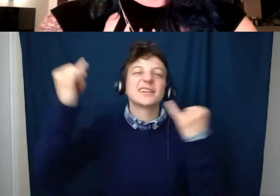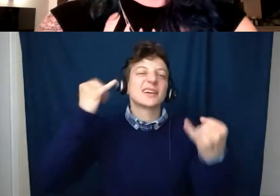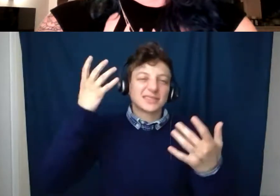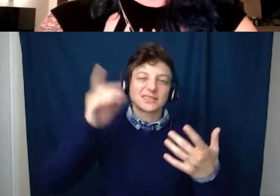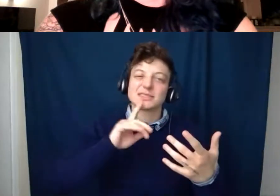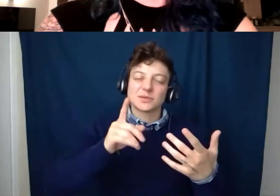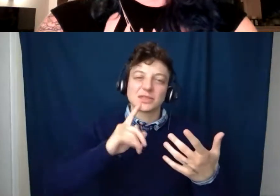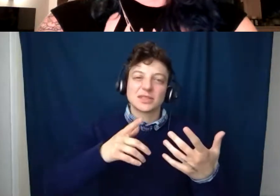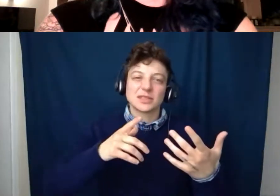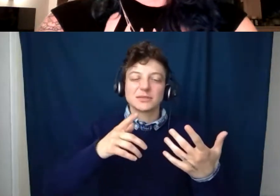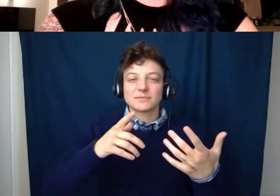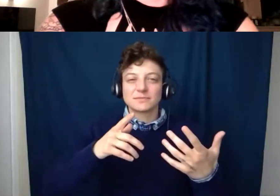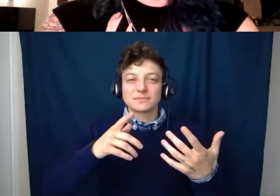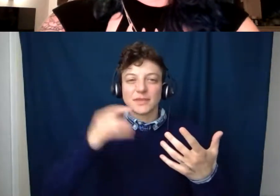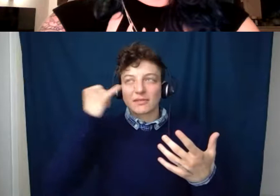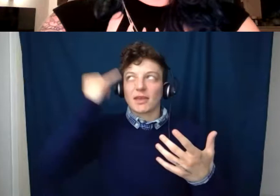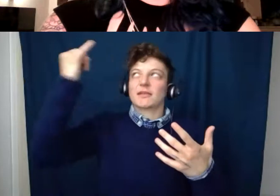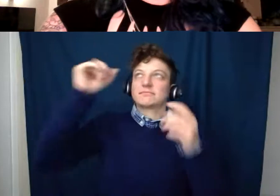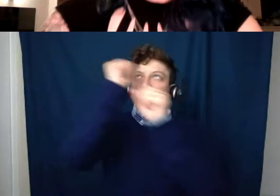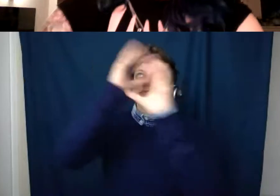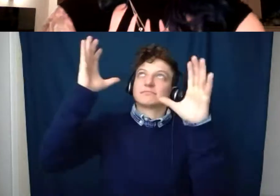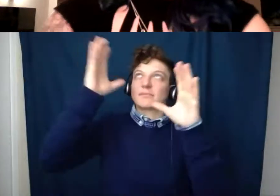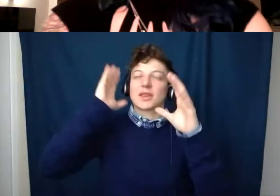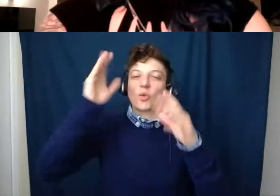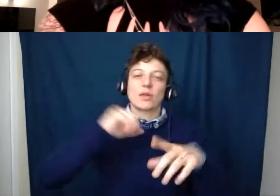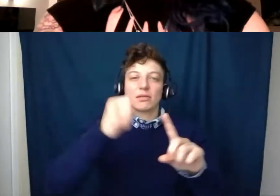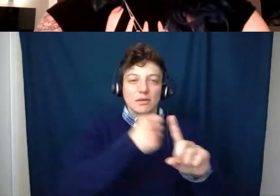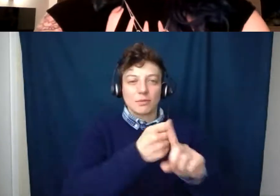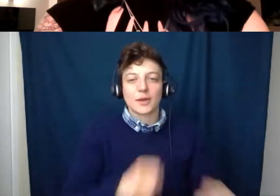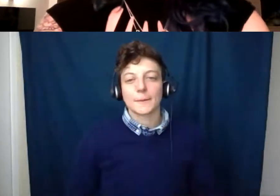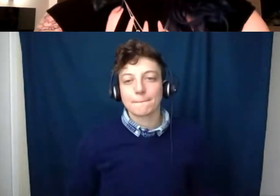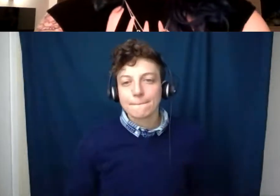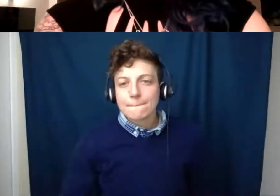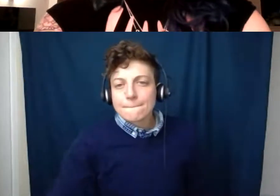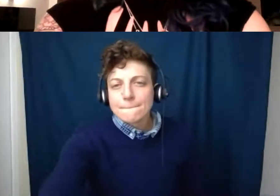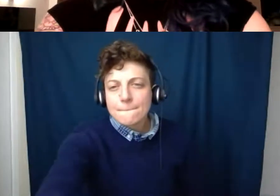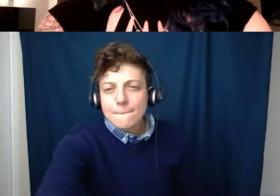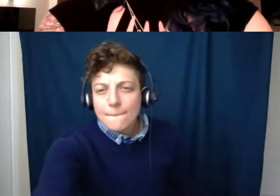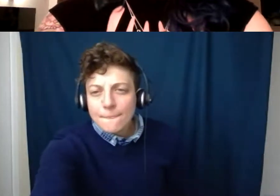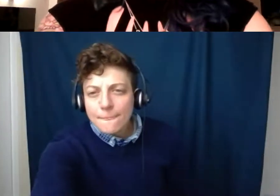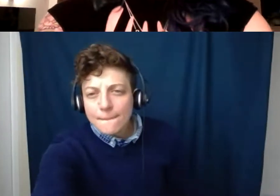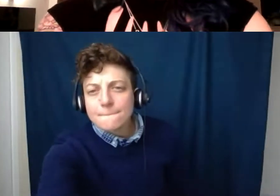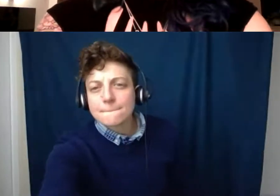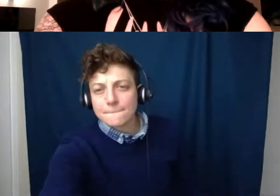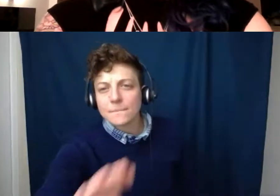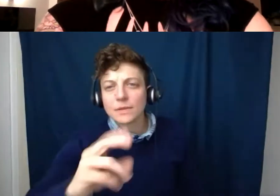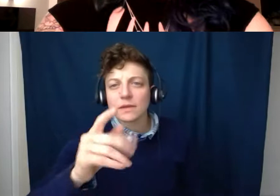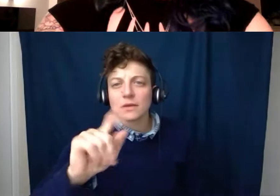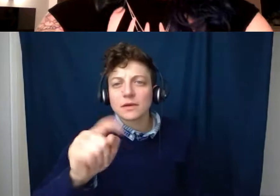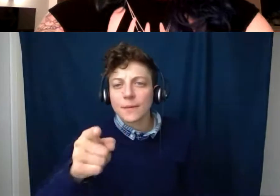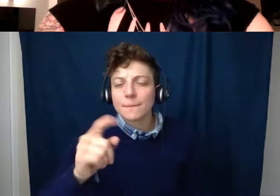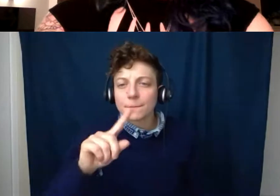that. We've got a question related to that from Nate. Does Pennsylvania have a Good Samaritan law, or could you be